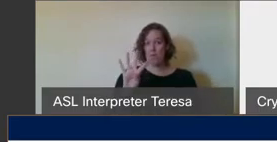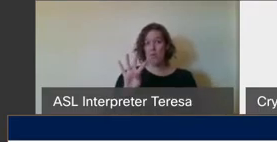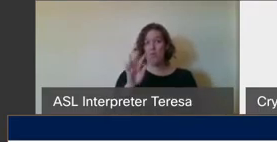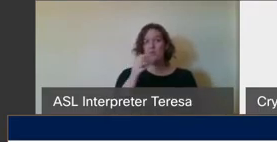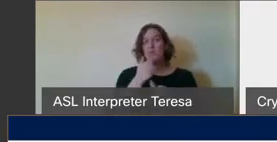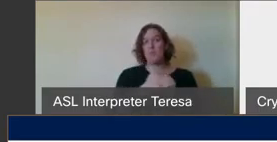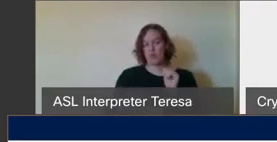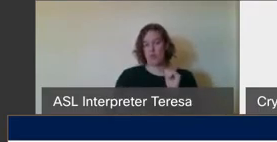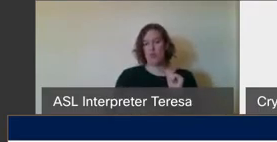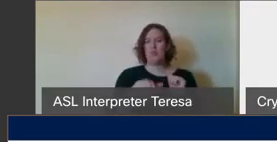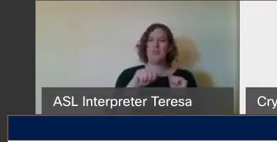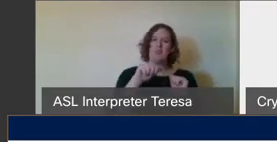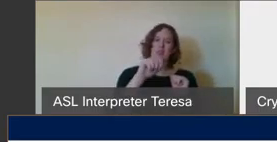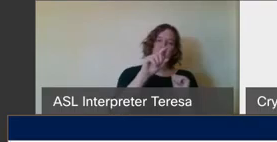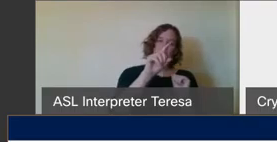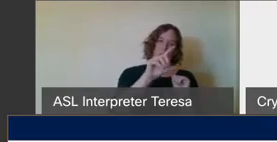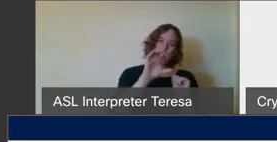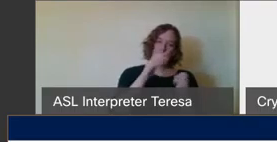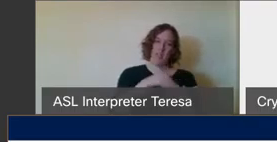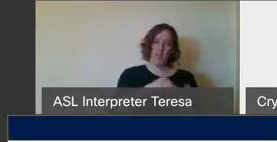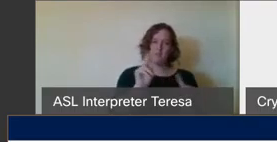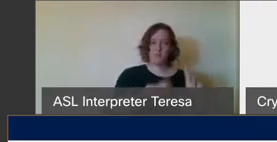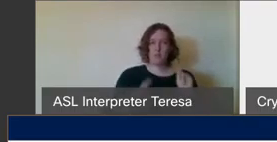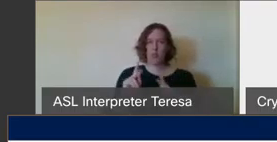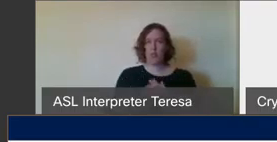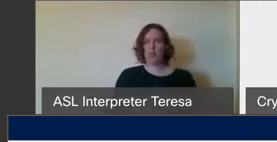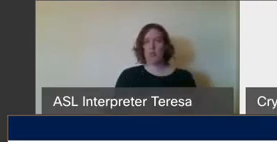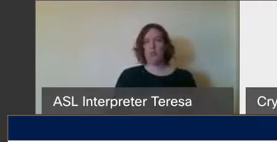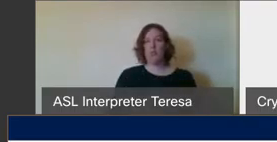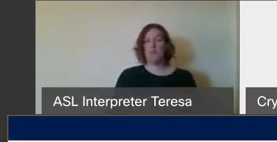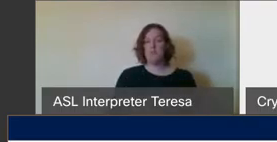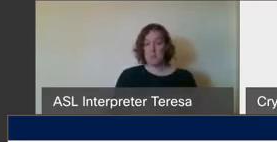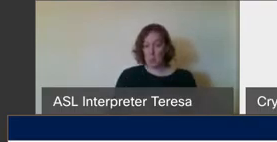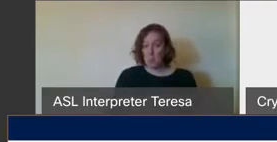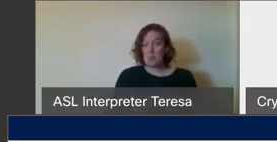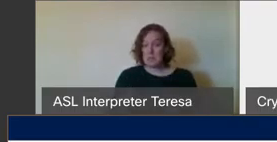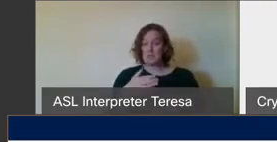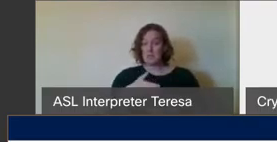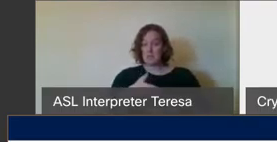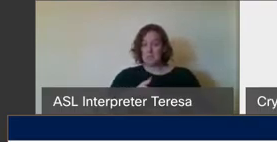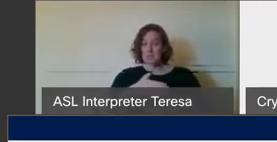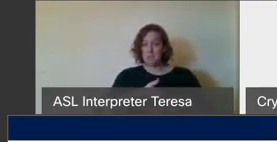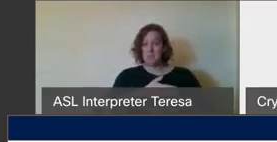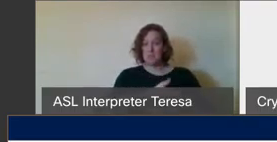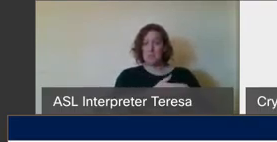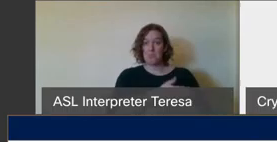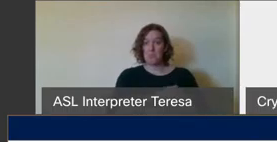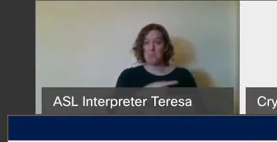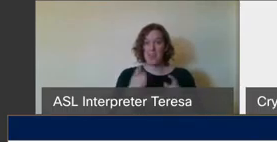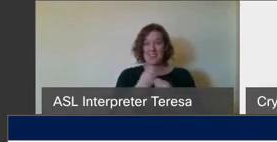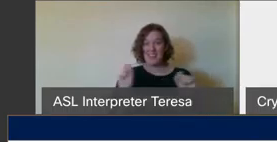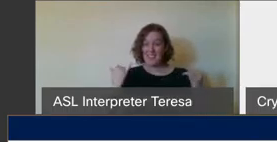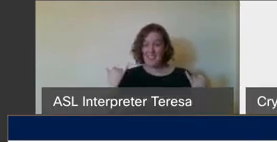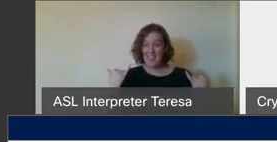19.4 per 100,000 people. Things are improving, but we're not out of